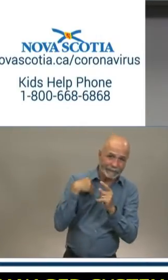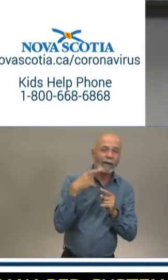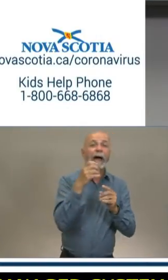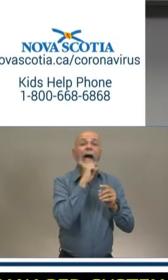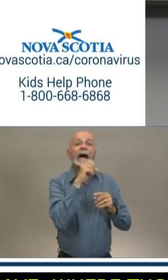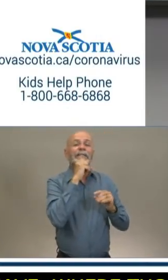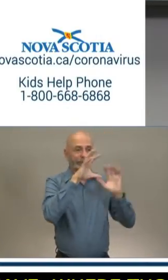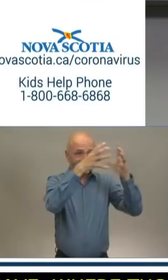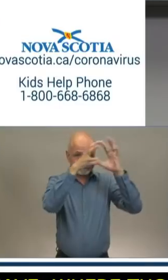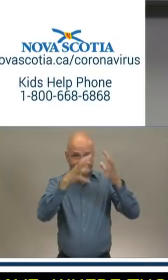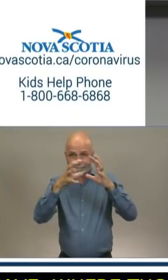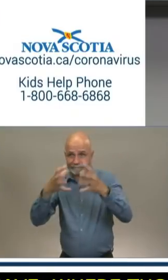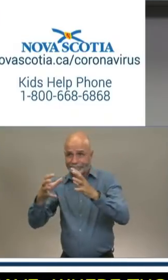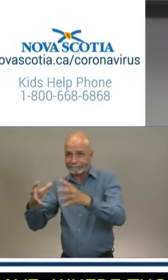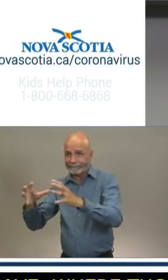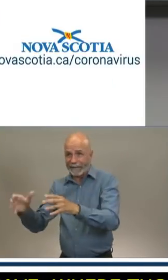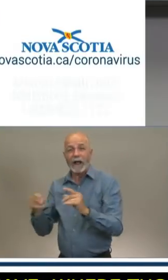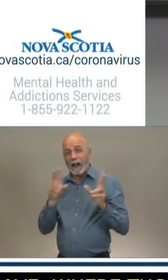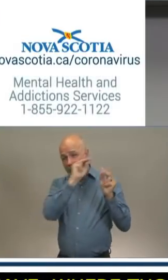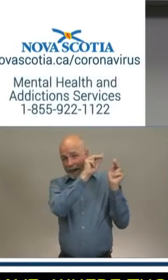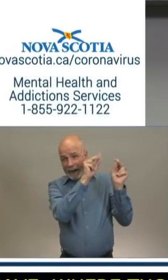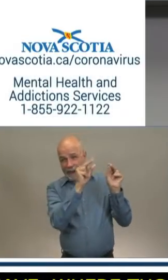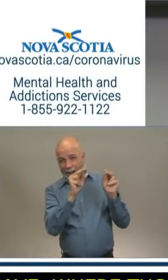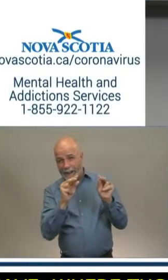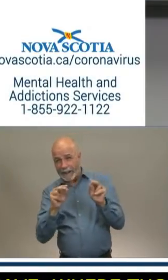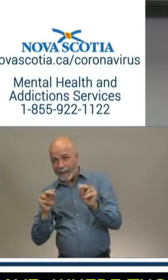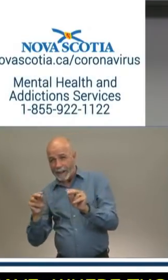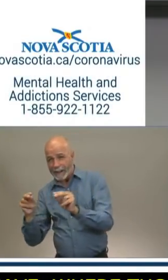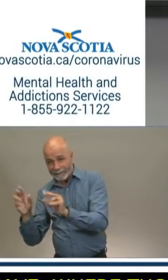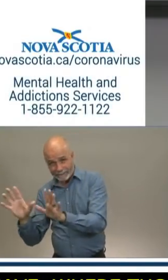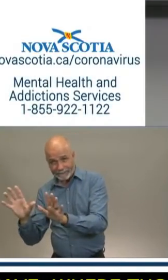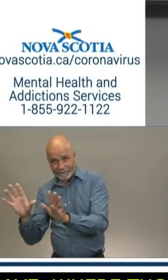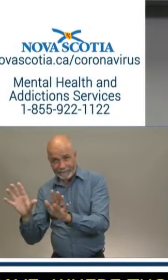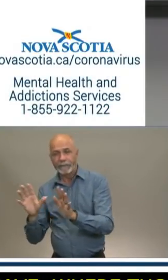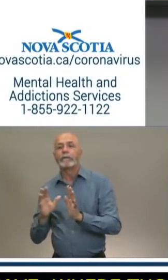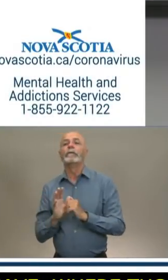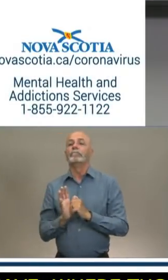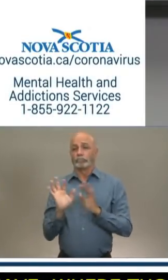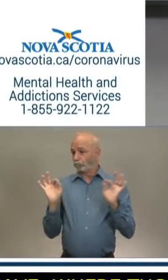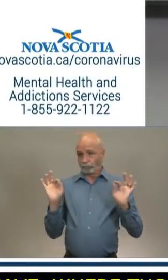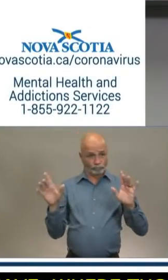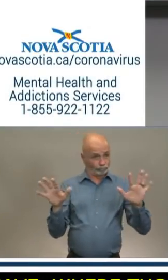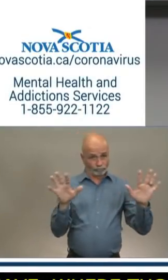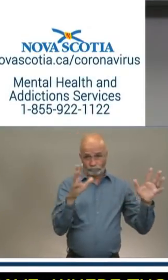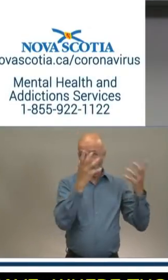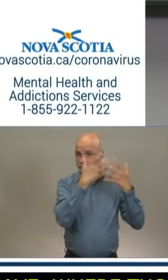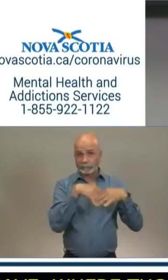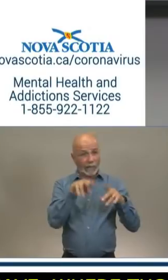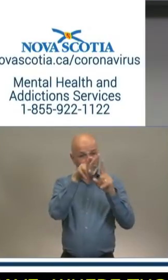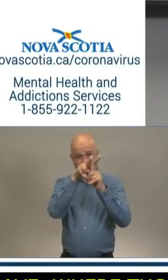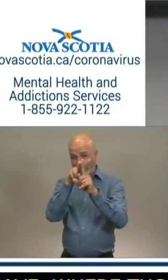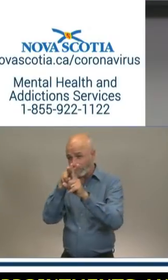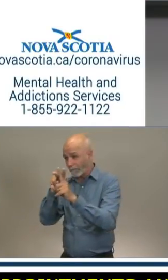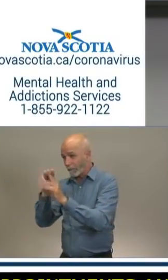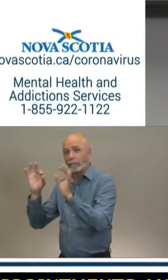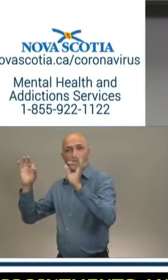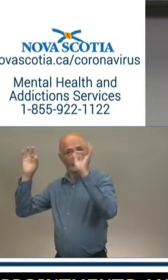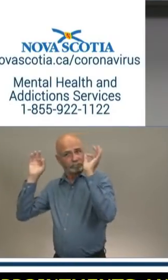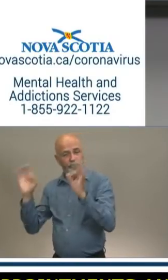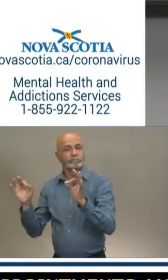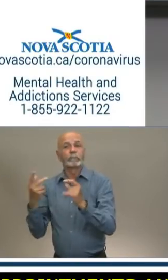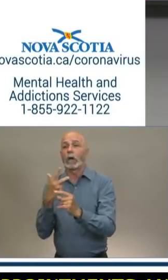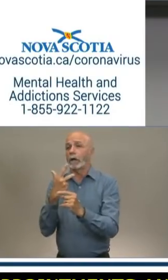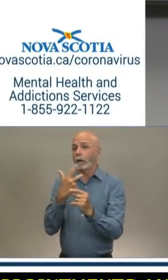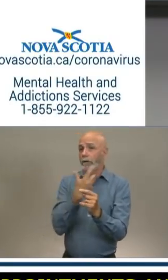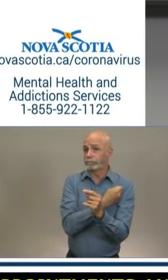down by age to make their appointment. And twice a day, there's a team that